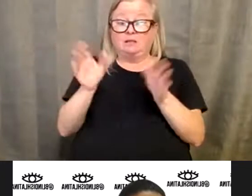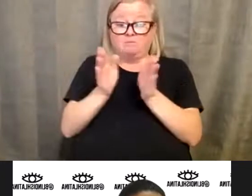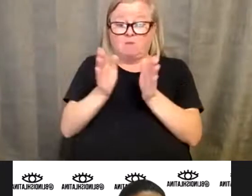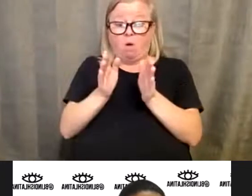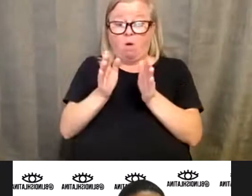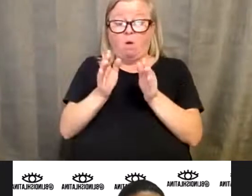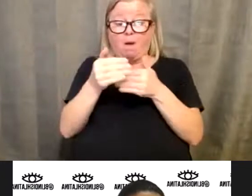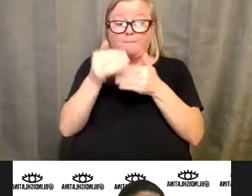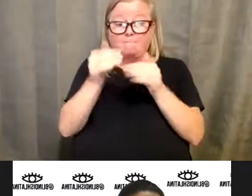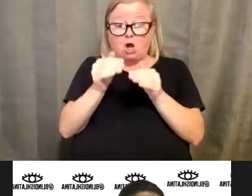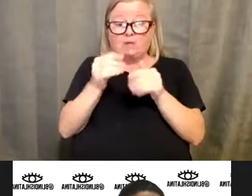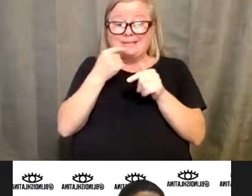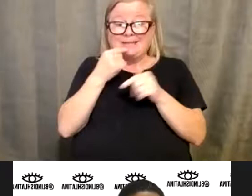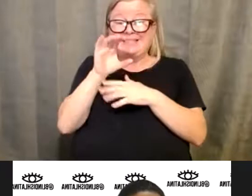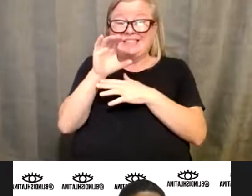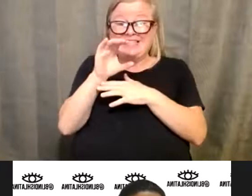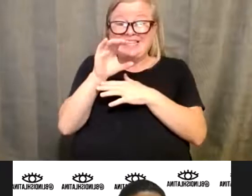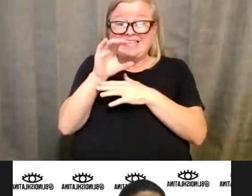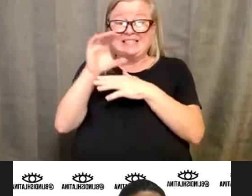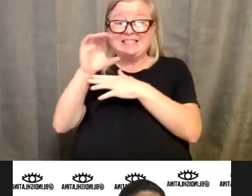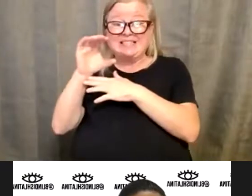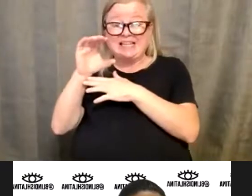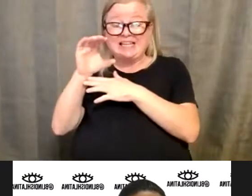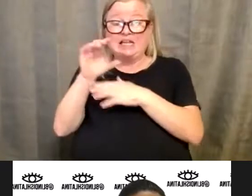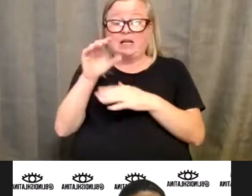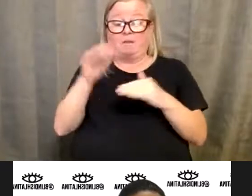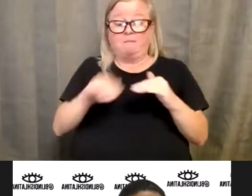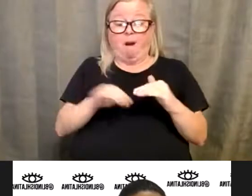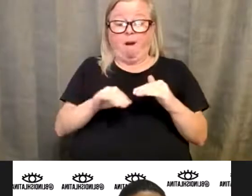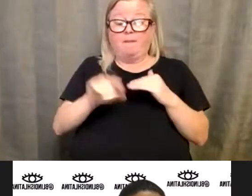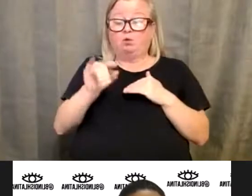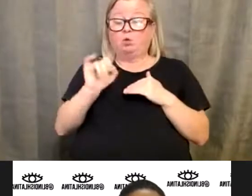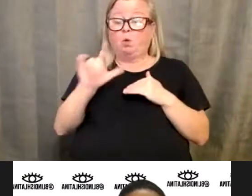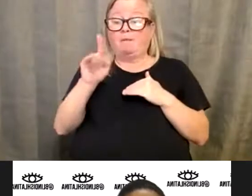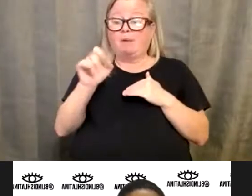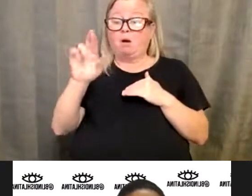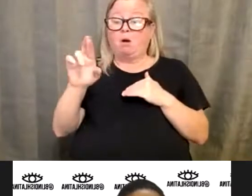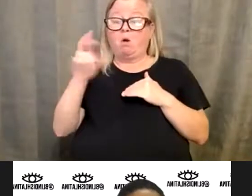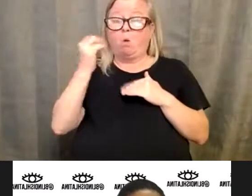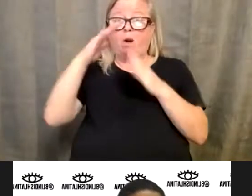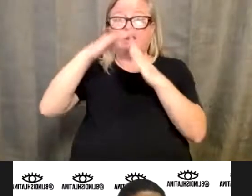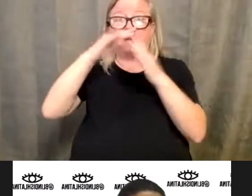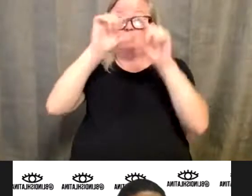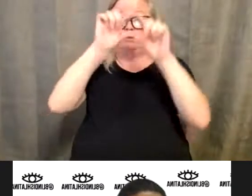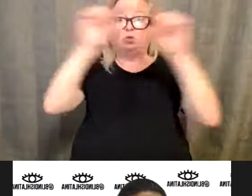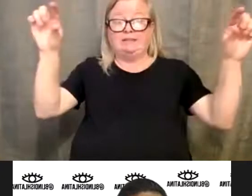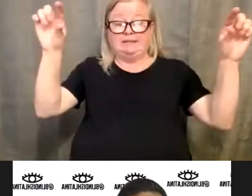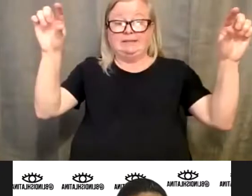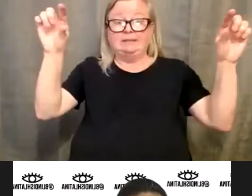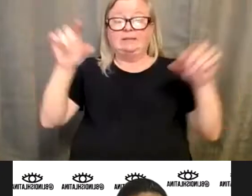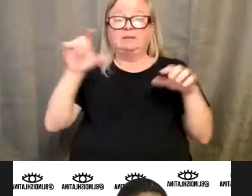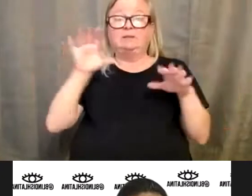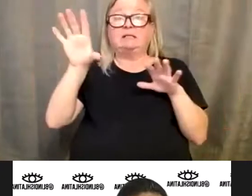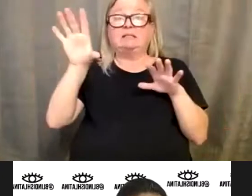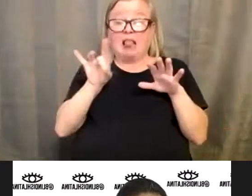letters C's located on the toolbar, either at the bottom or top of your screen, and select